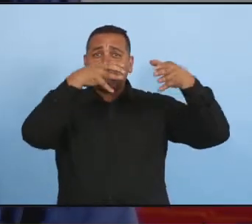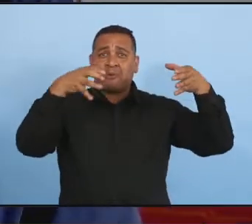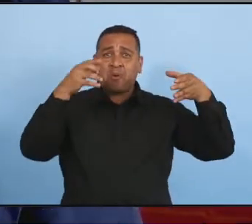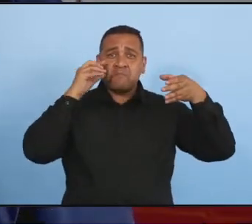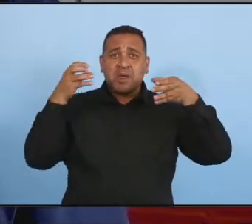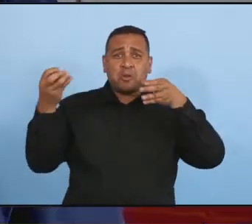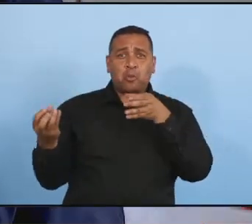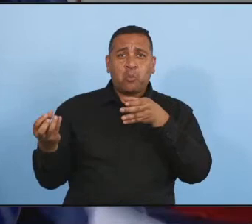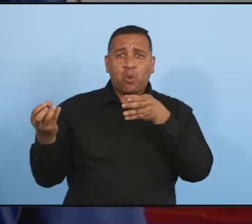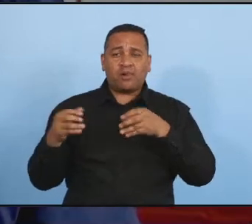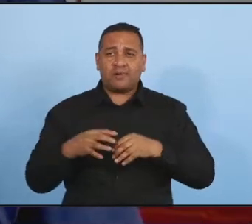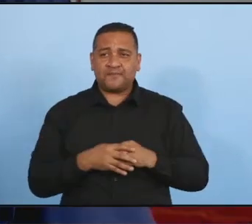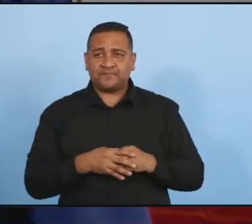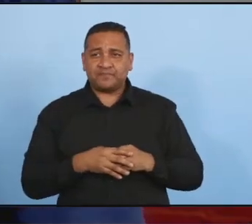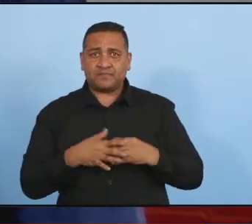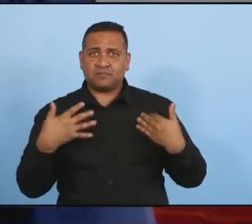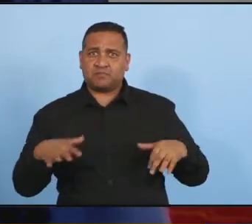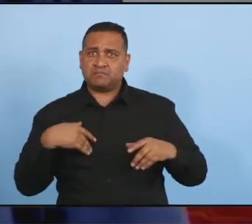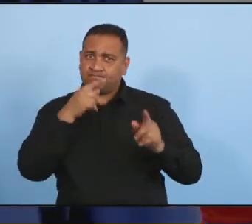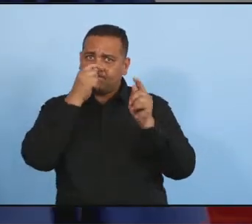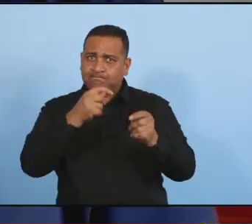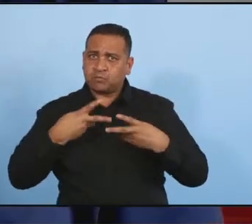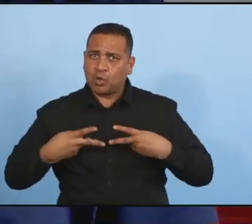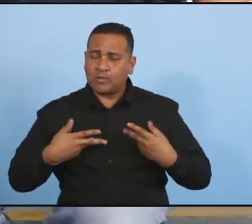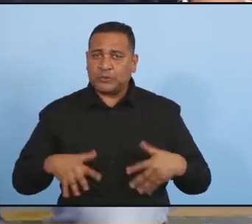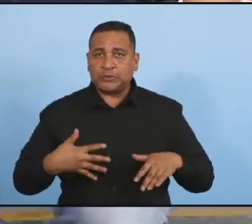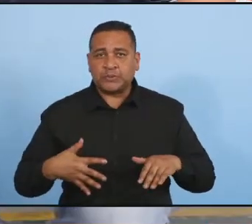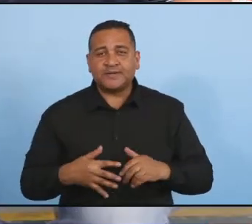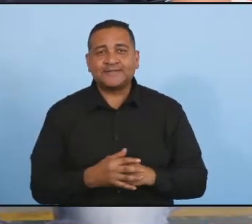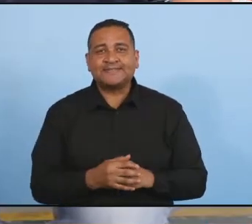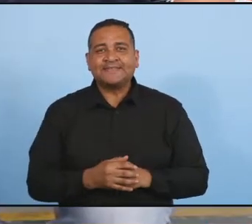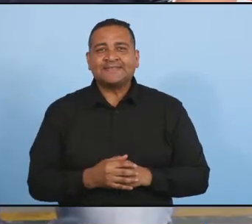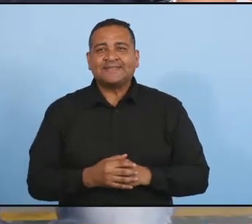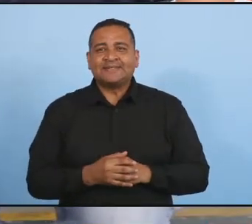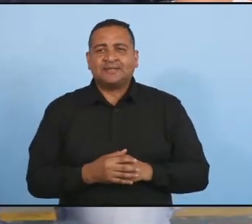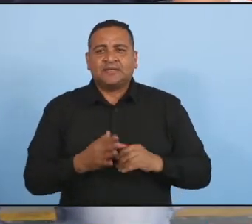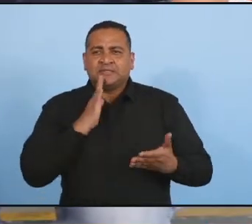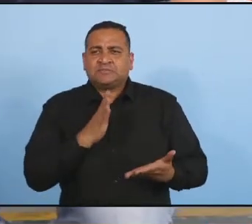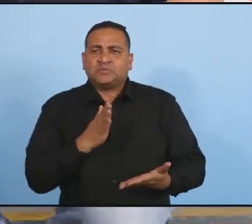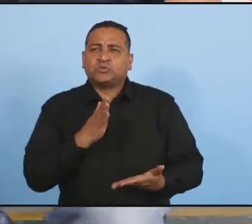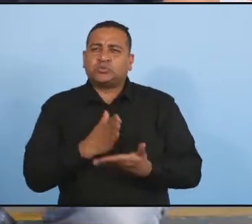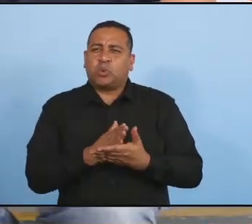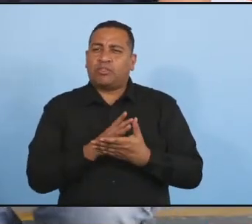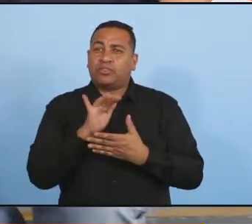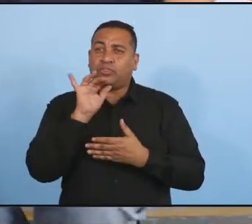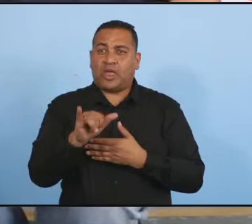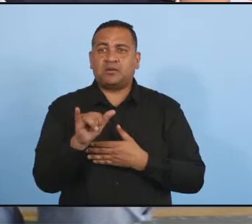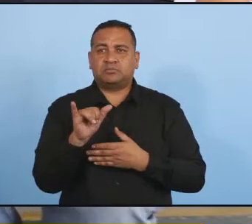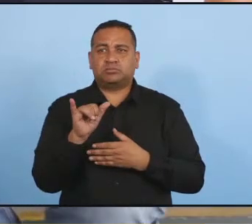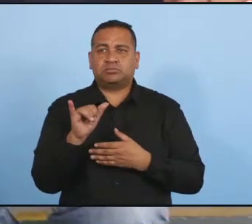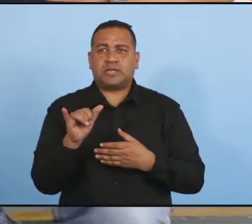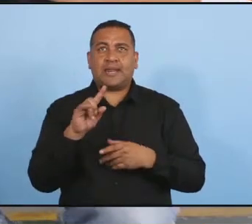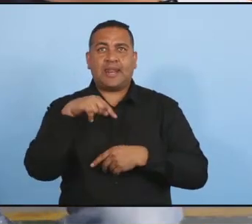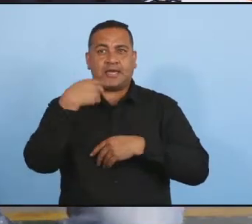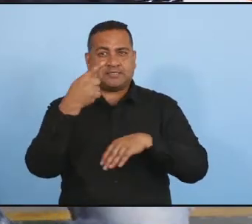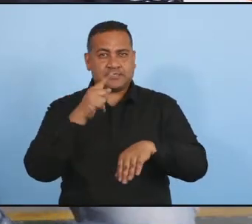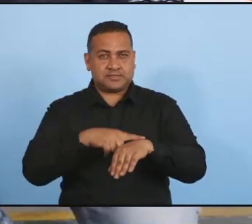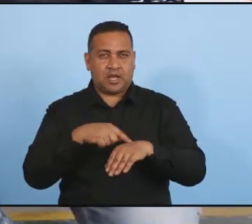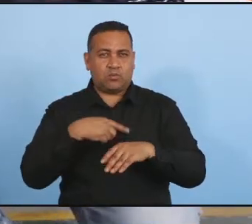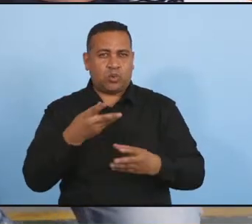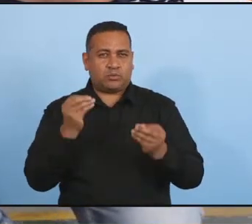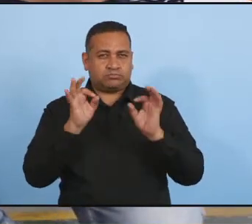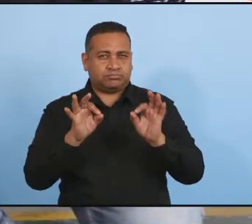now. So, workshop room. Yeah, I'm going to get the terminology mixed, but either way, it